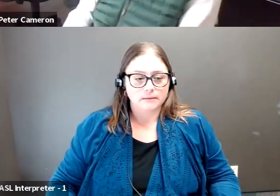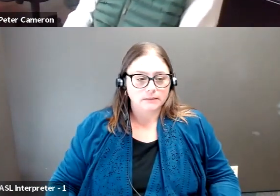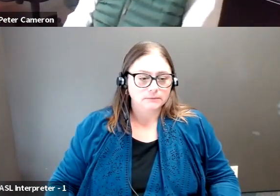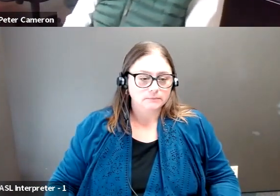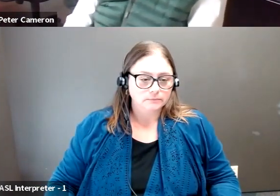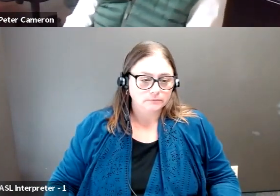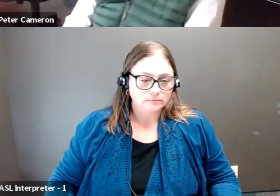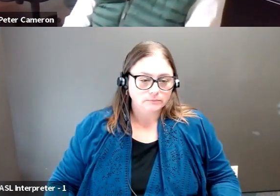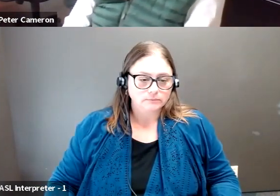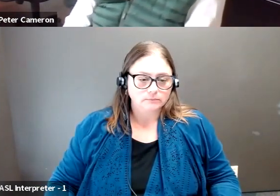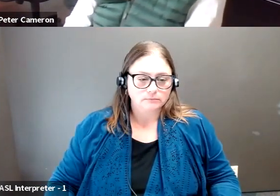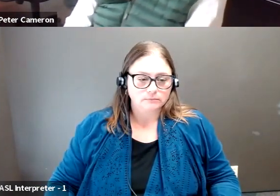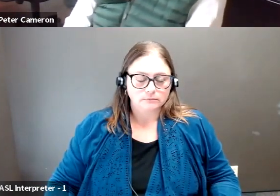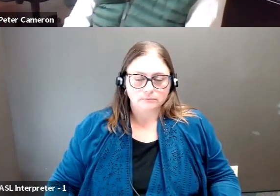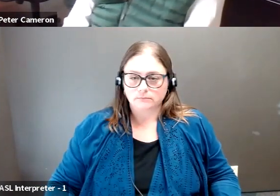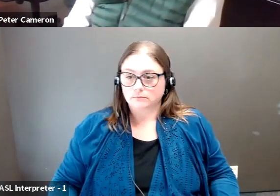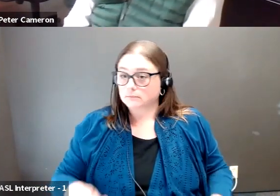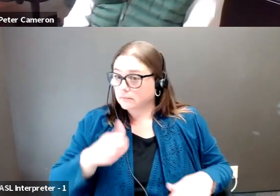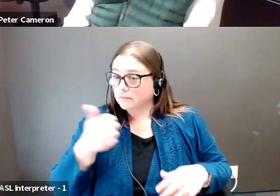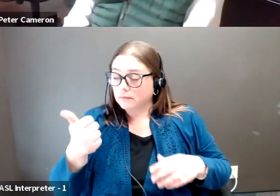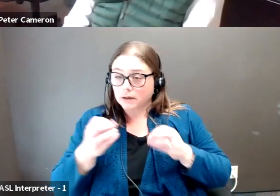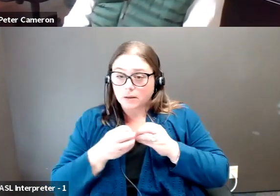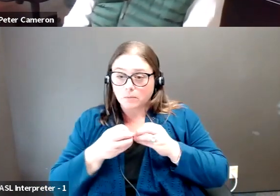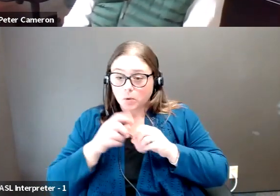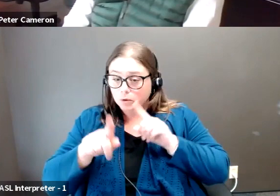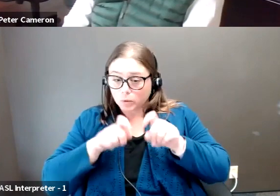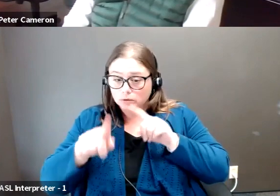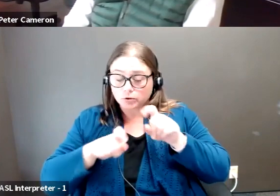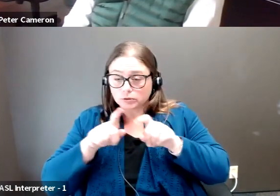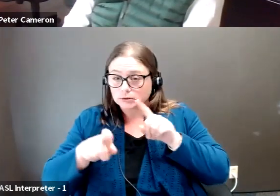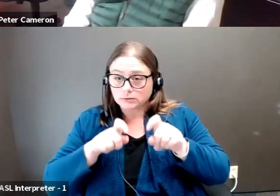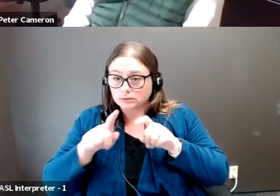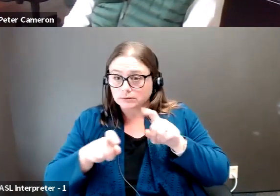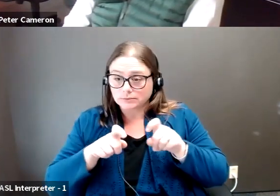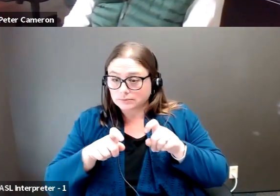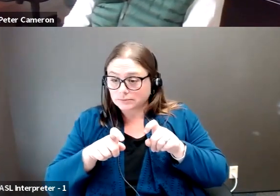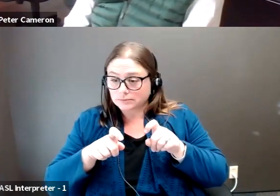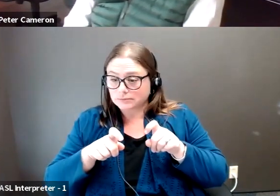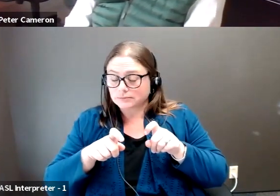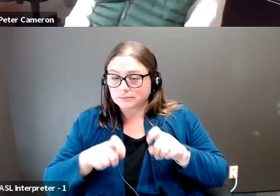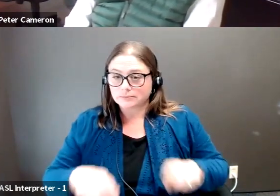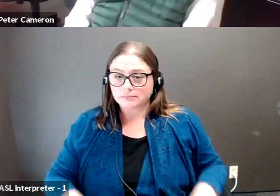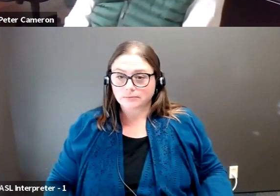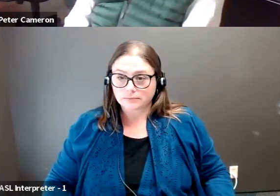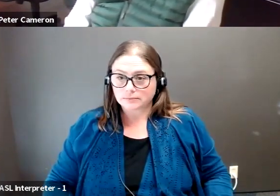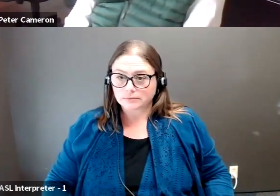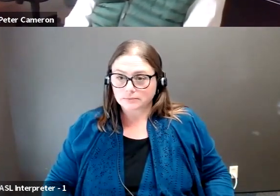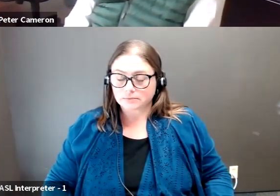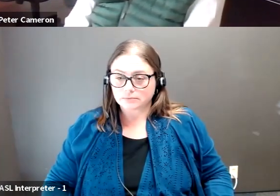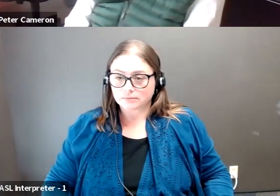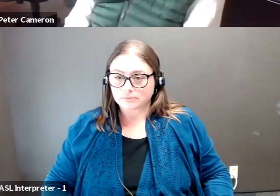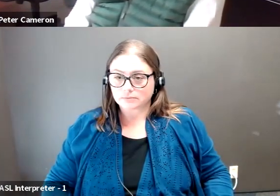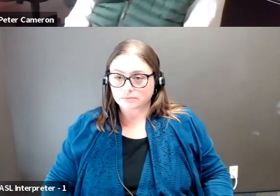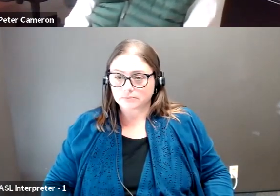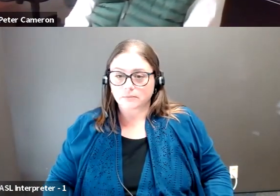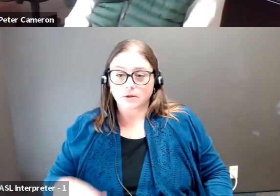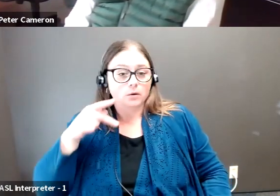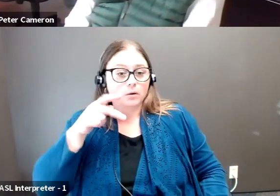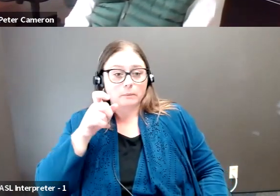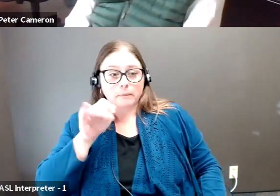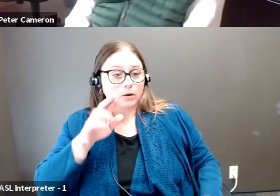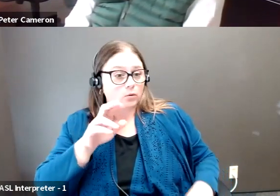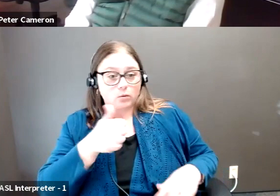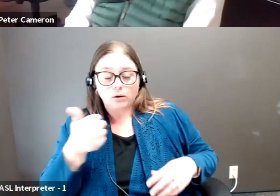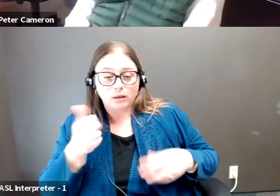Wonderful. Do we have any more questions for Peter or the greater group? We have a couple comments. minutes I'd love left. to hear if there's some other,